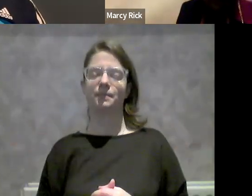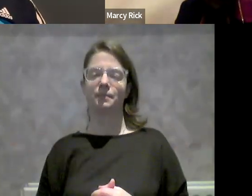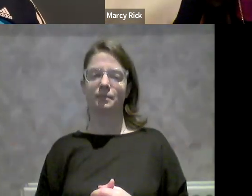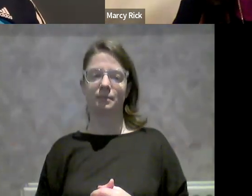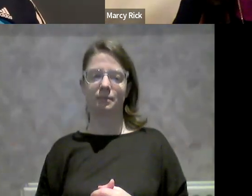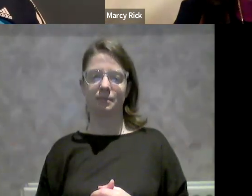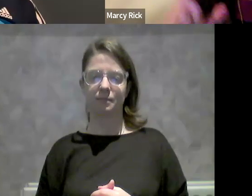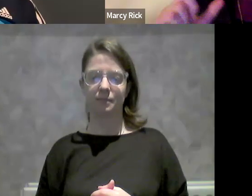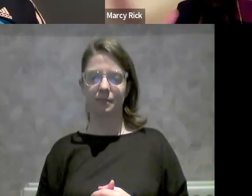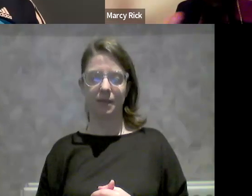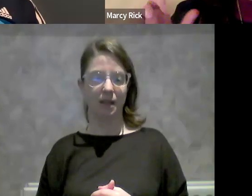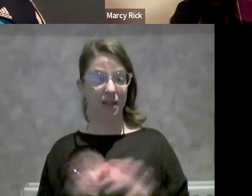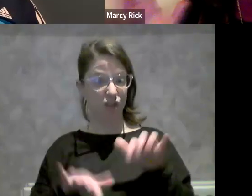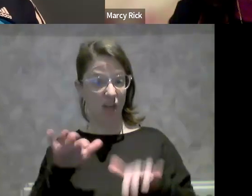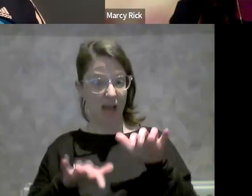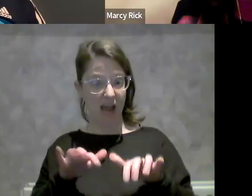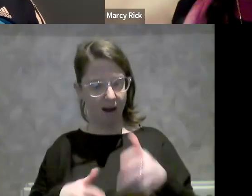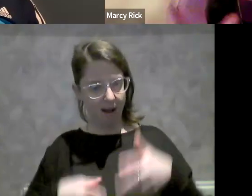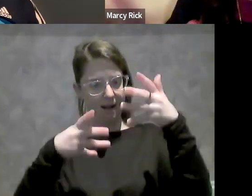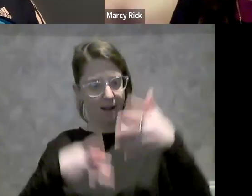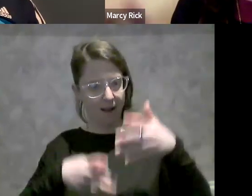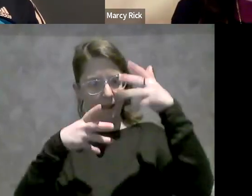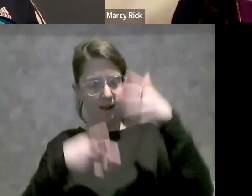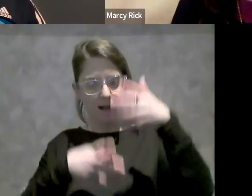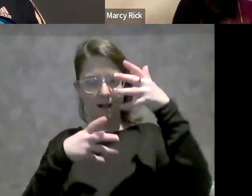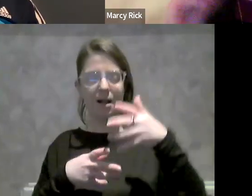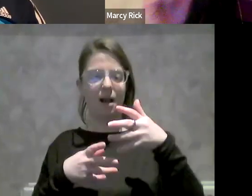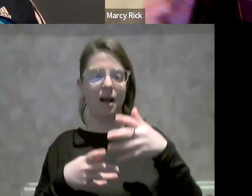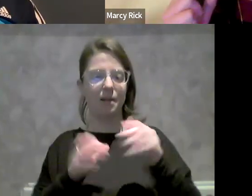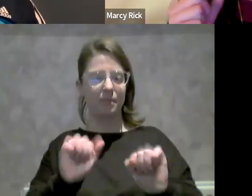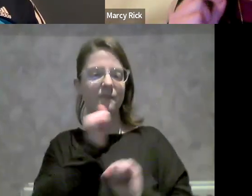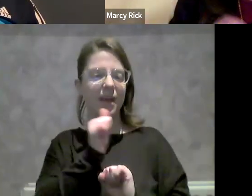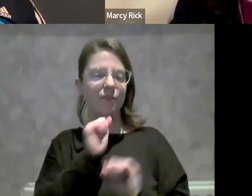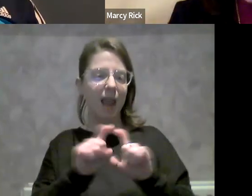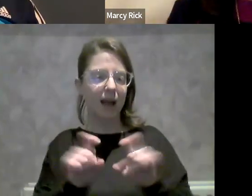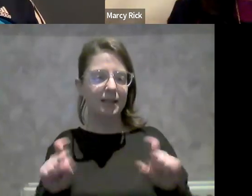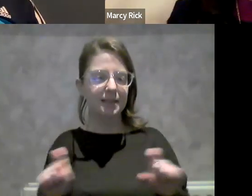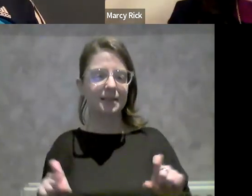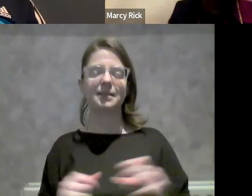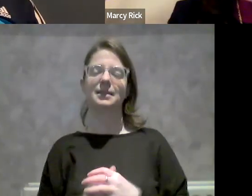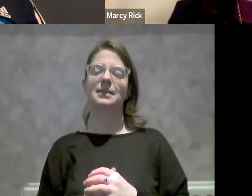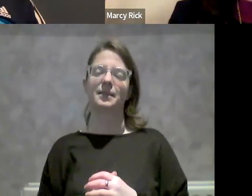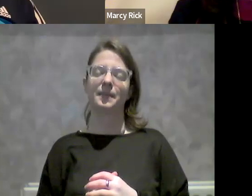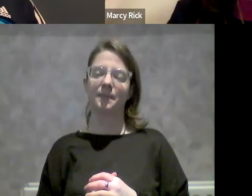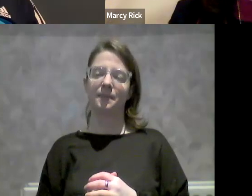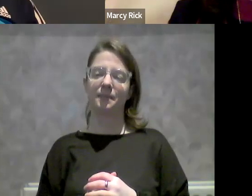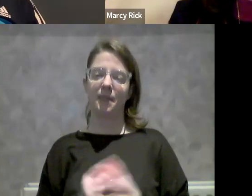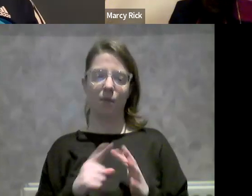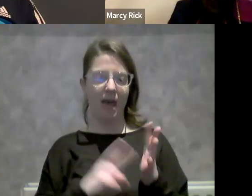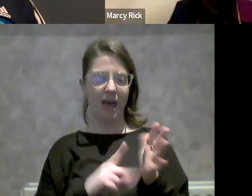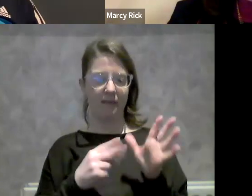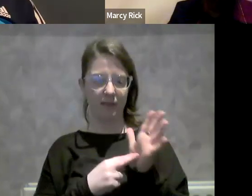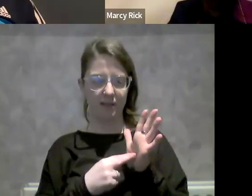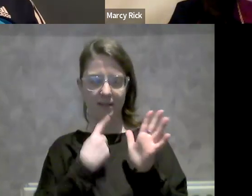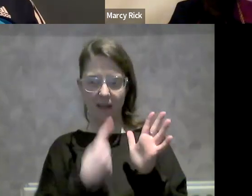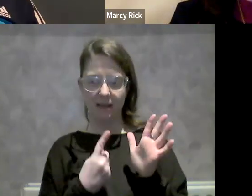It's just echoed in the chat as well. Lots of people just putting those phrases in that you put in that are so incise. Evan also said that